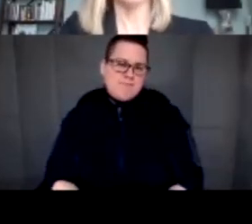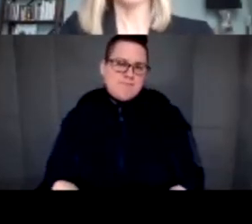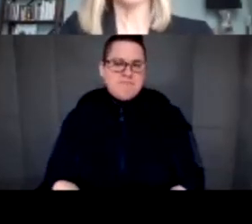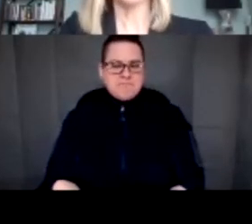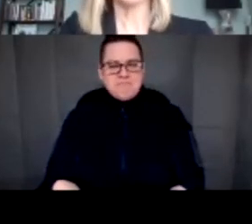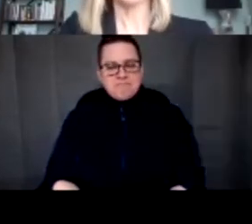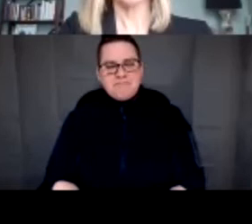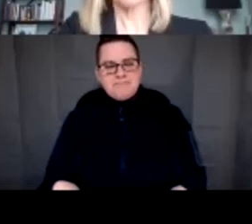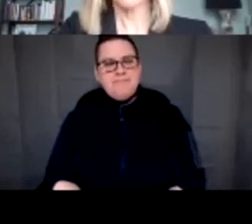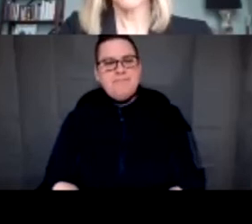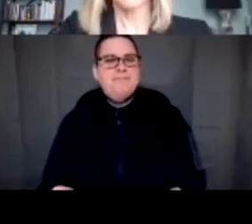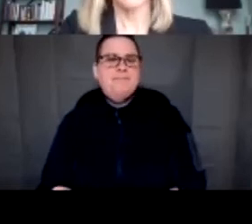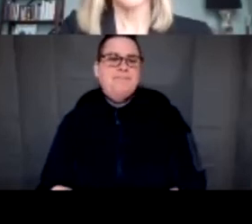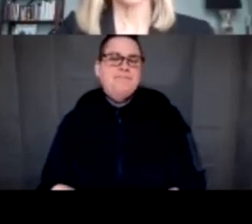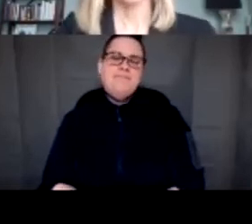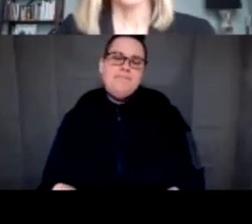imagine.